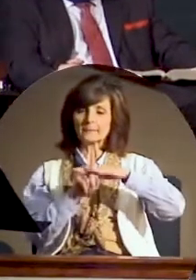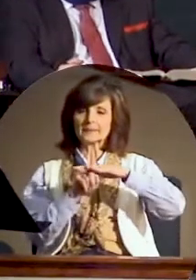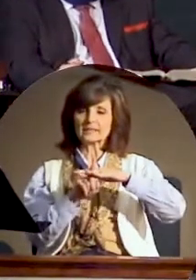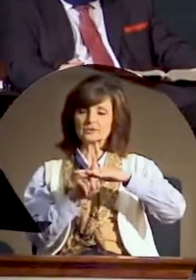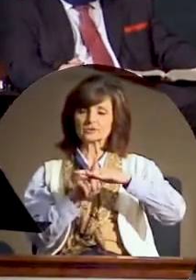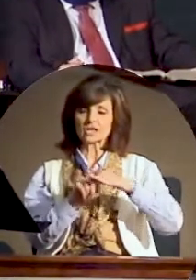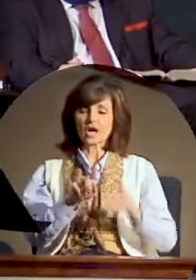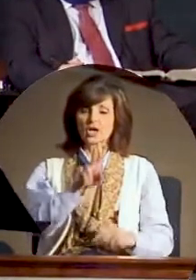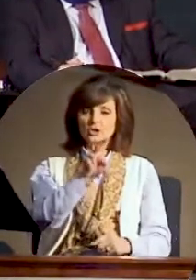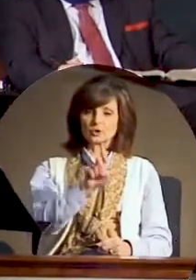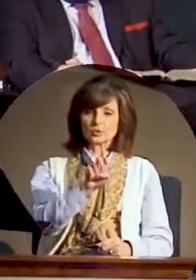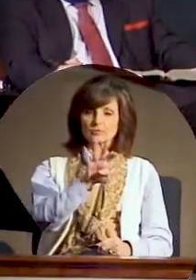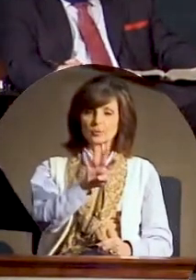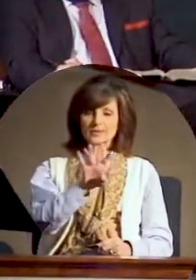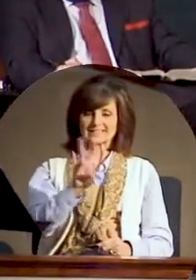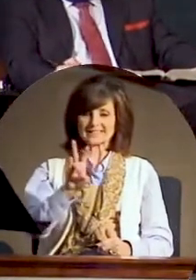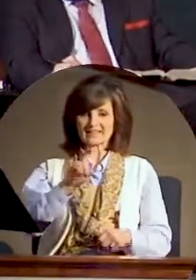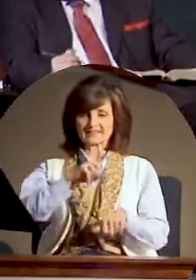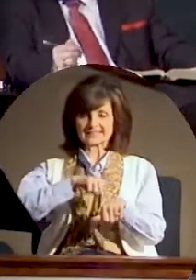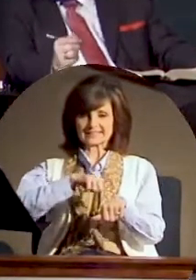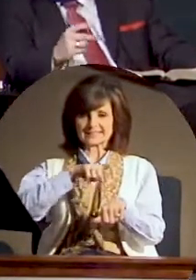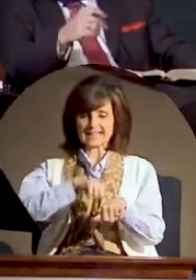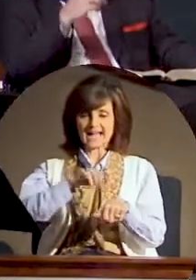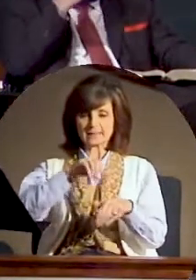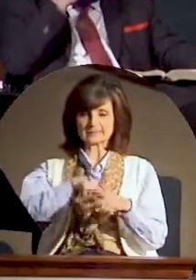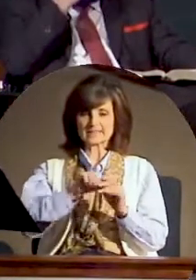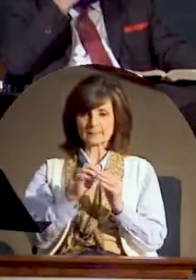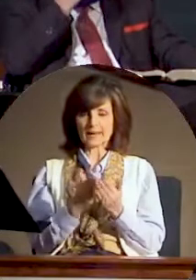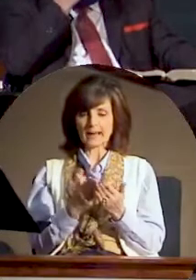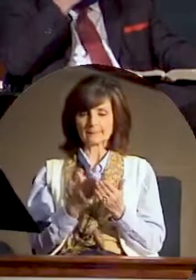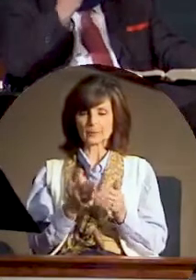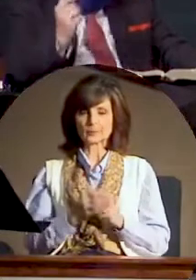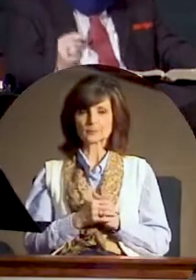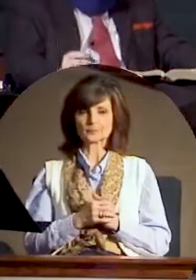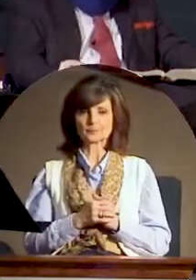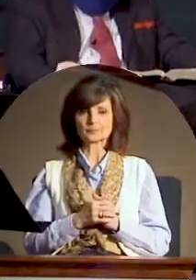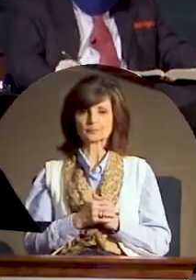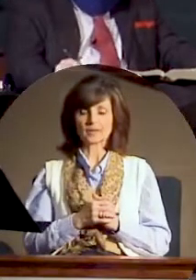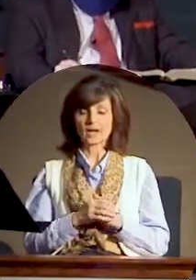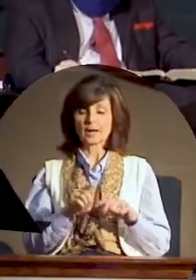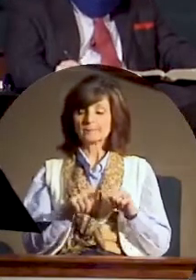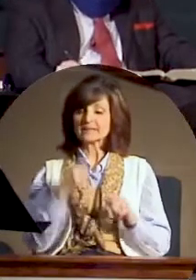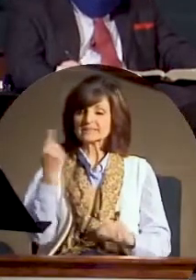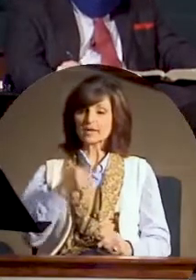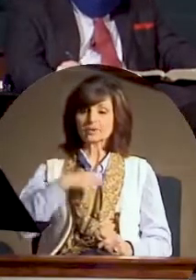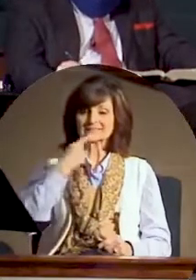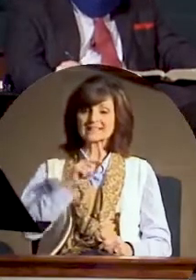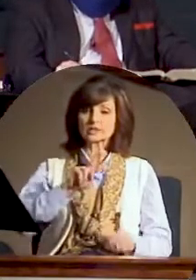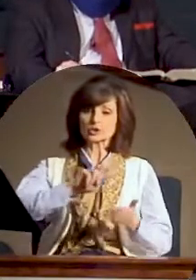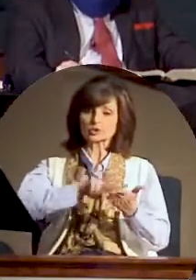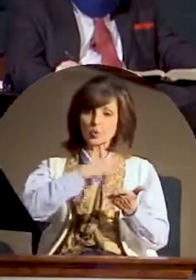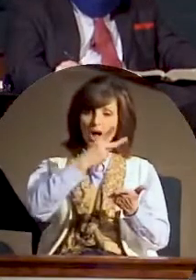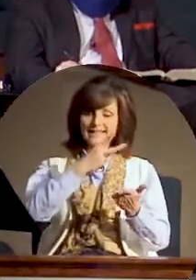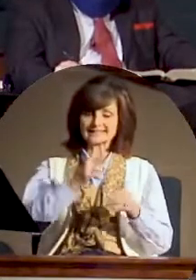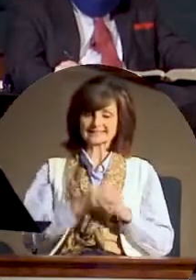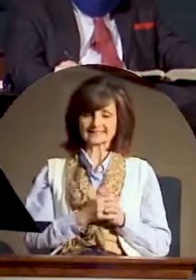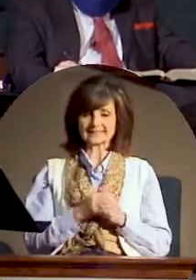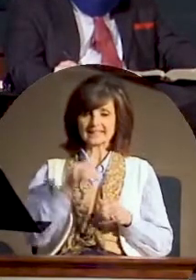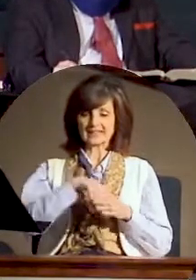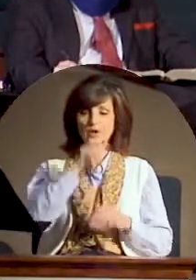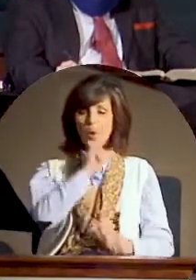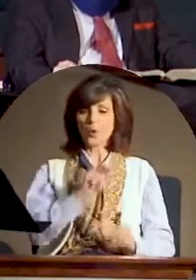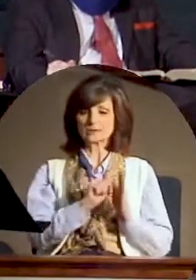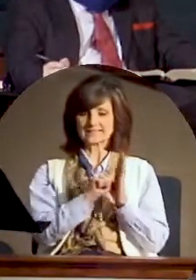some 247 times in the Bible. But it's only mentioned twice in the